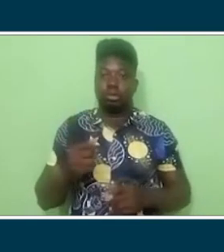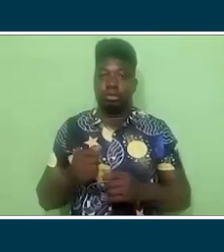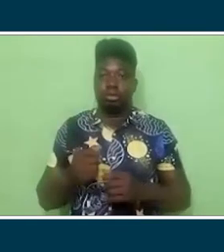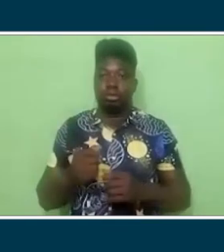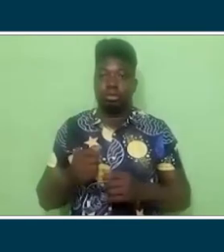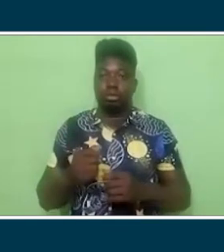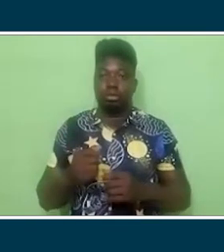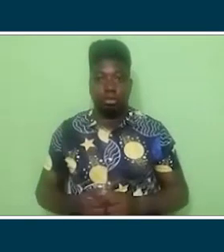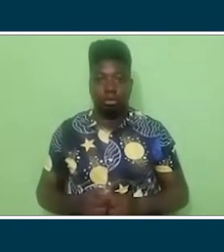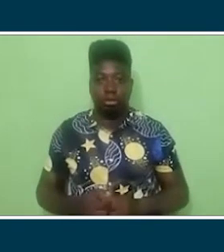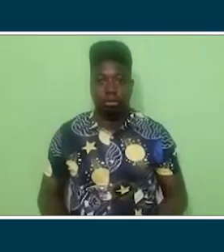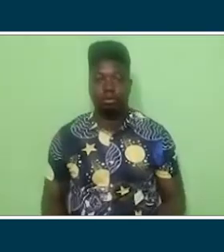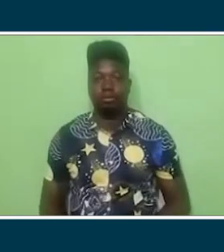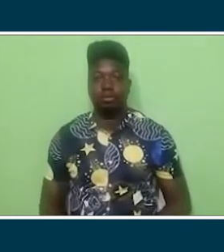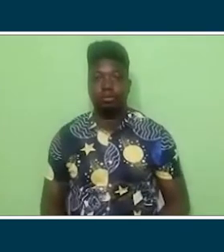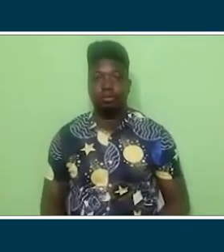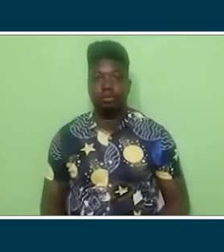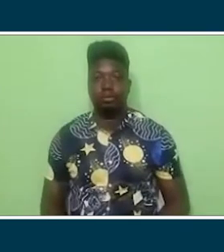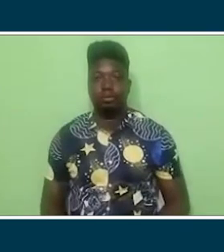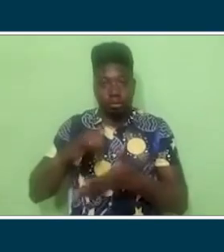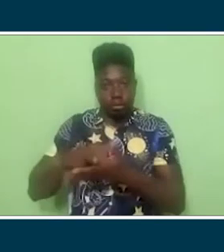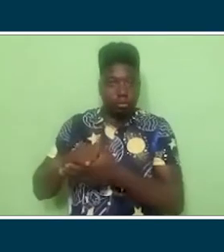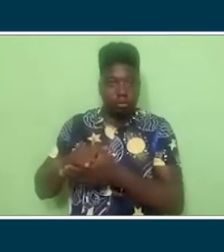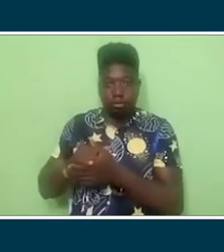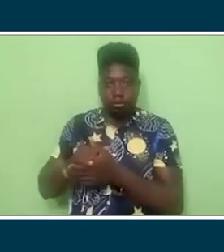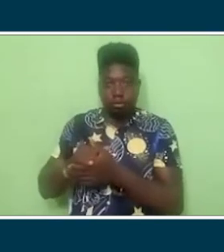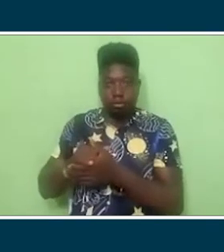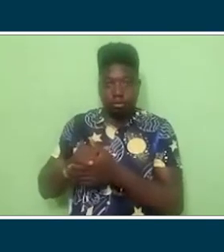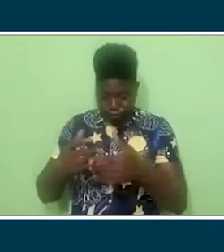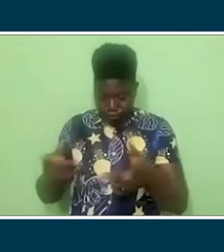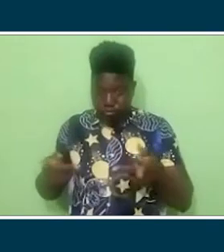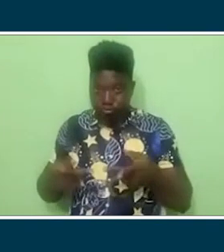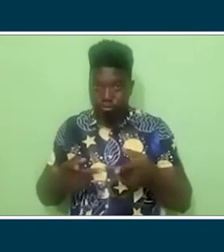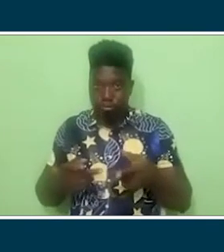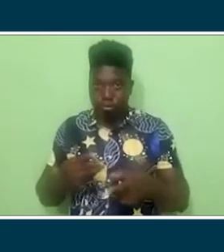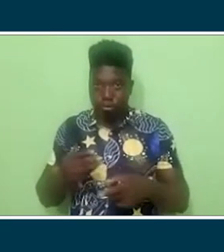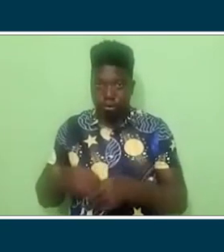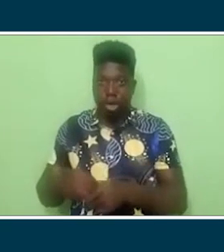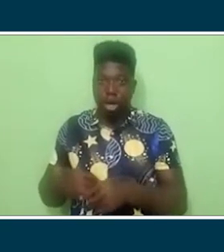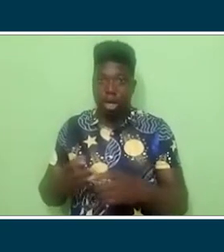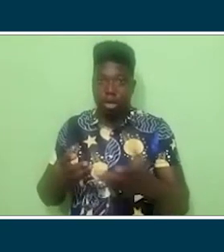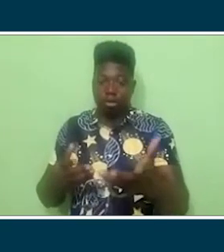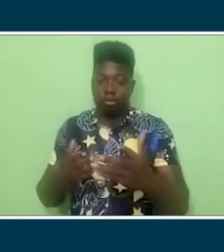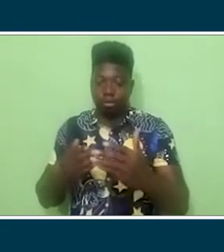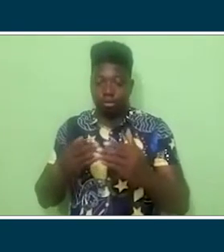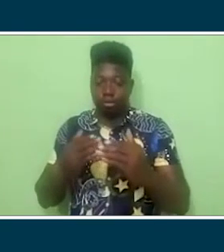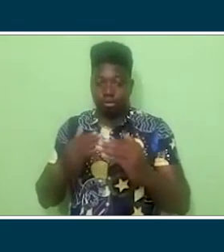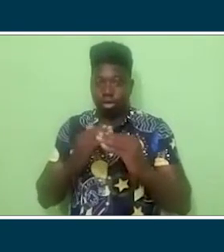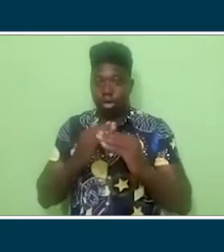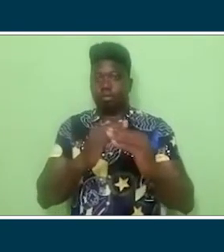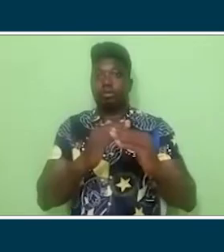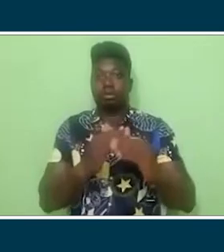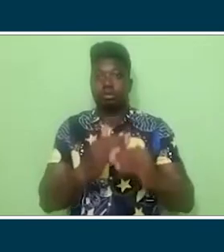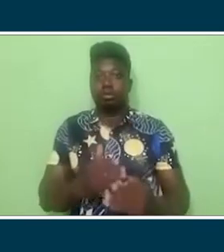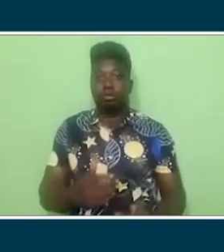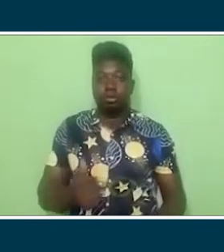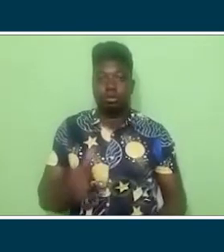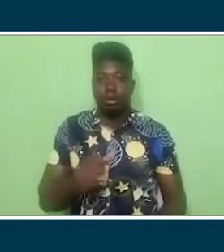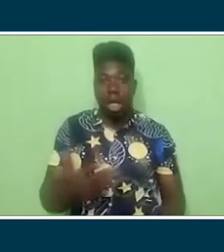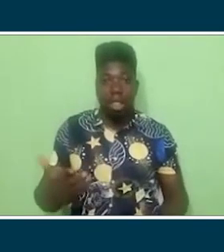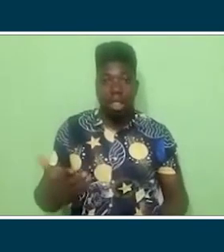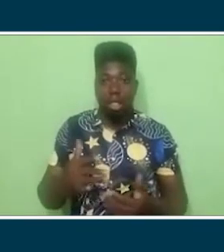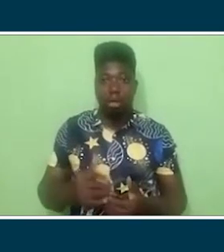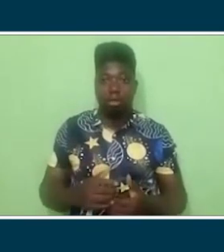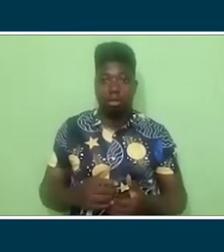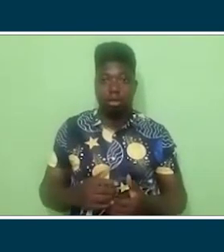be several, that place me in marginalization. Therefore, anything that I'm saying